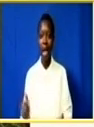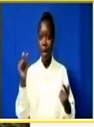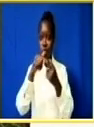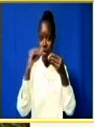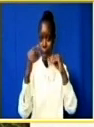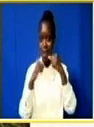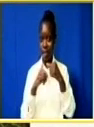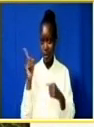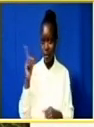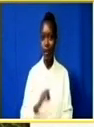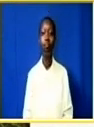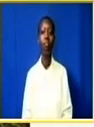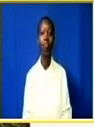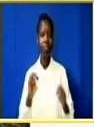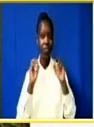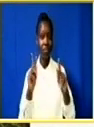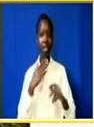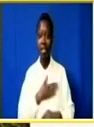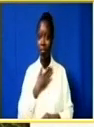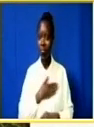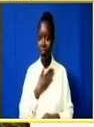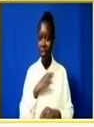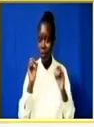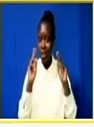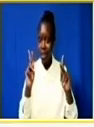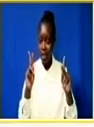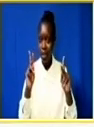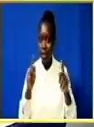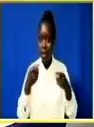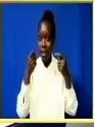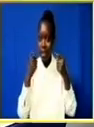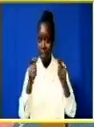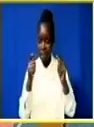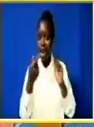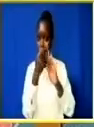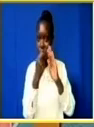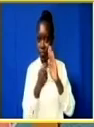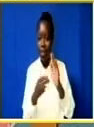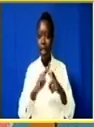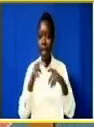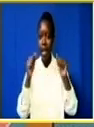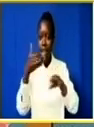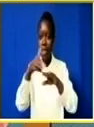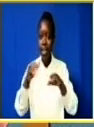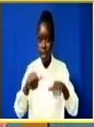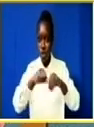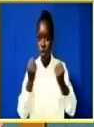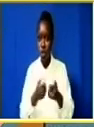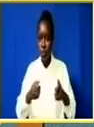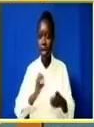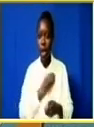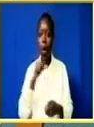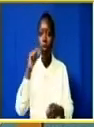Find that, fill the rest. All right, please do. And when you do, please put them on our social media platforms. We are on Twitter, Facebook, and YouTube